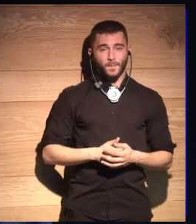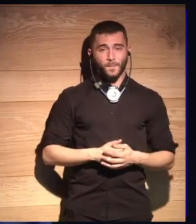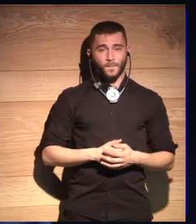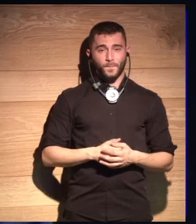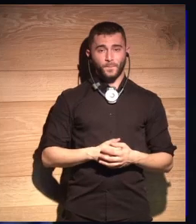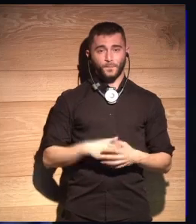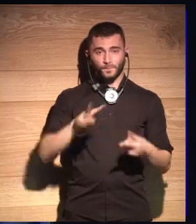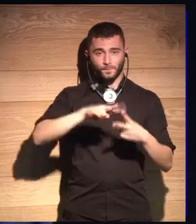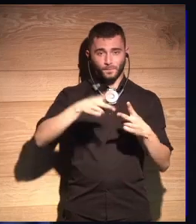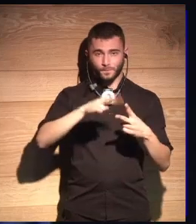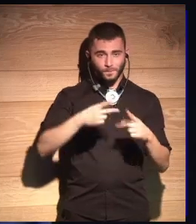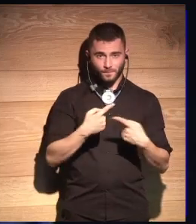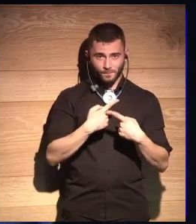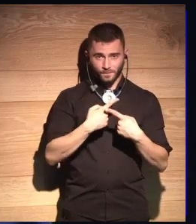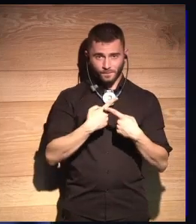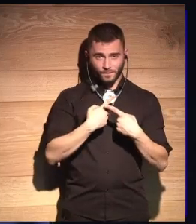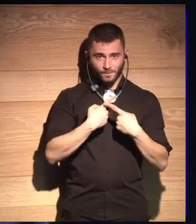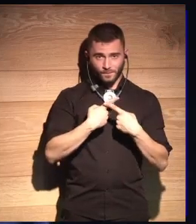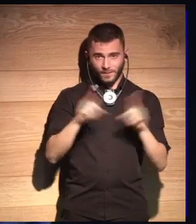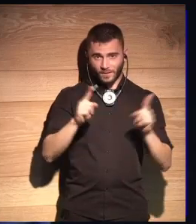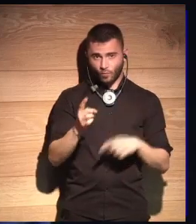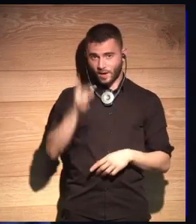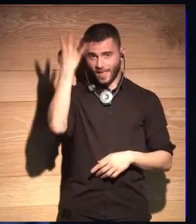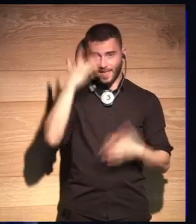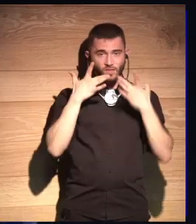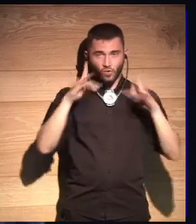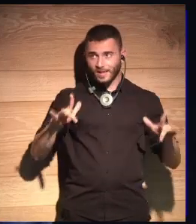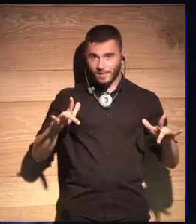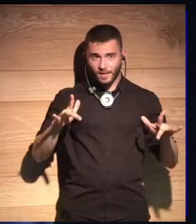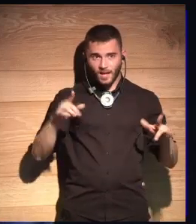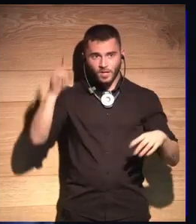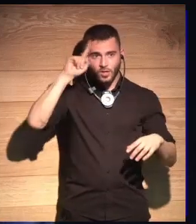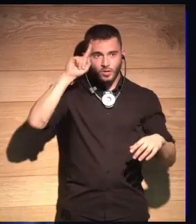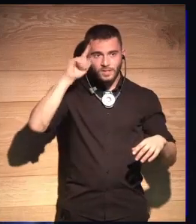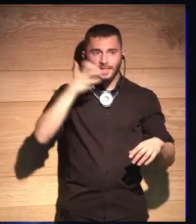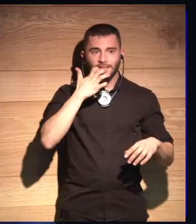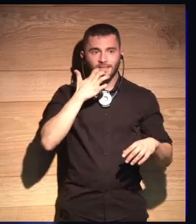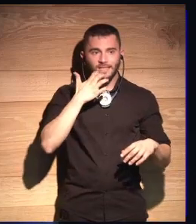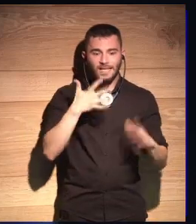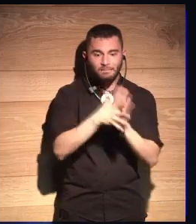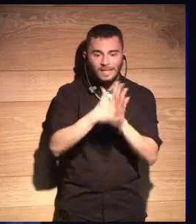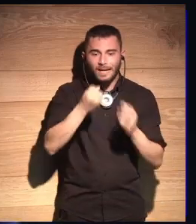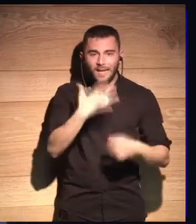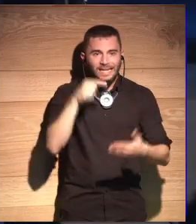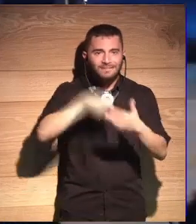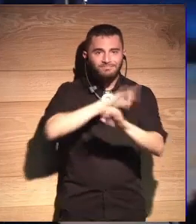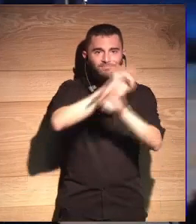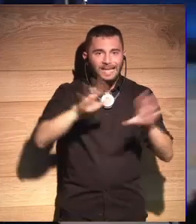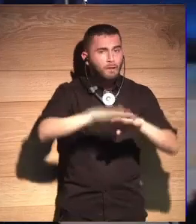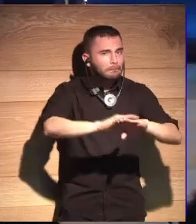is challenged right now. But I'm sorry if I don't want to kind of specify one or the other necessarily.